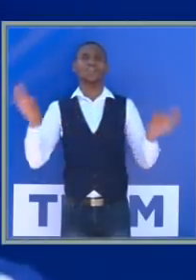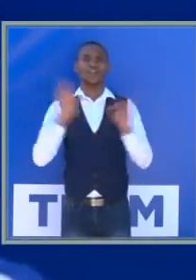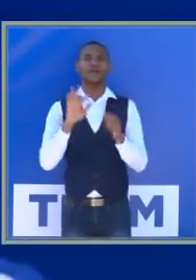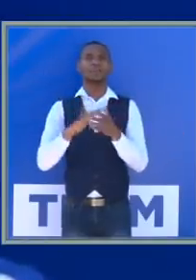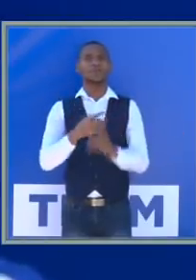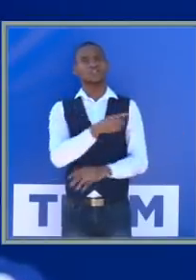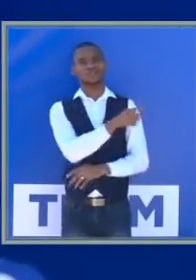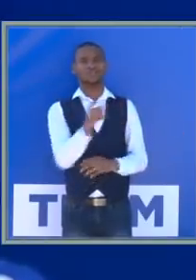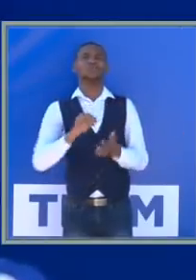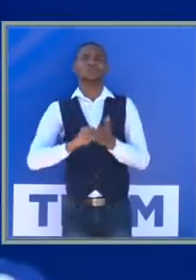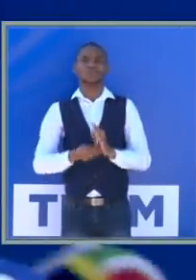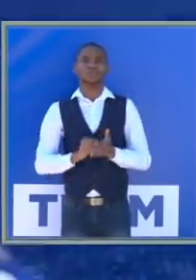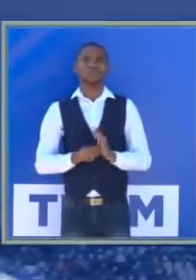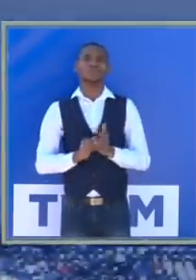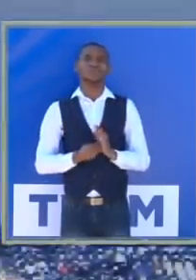Magini Zoti.